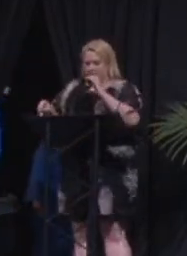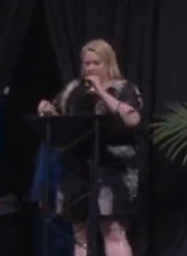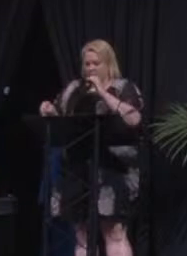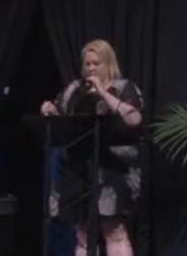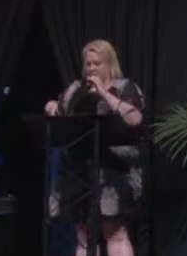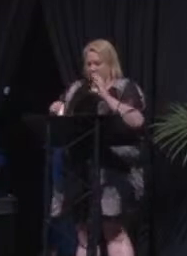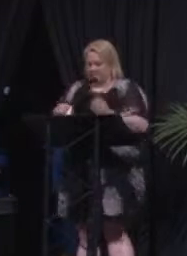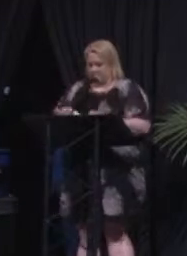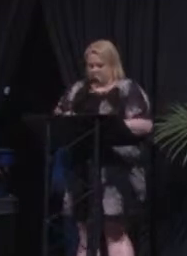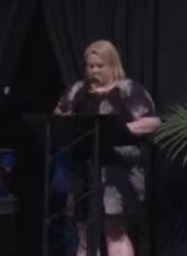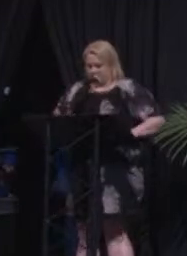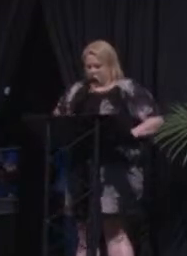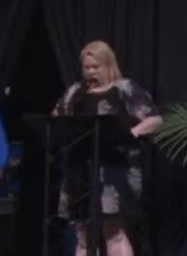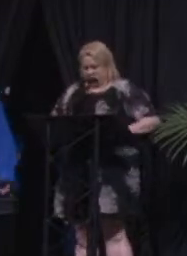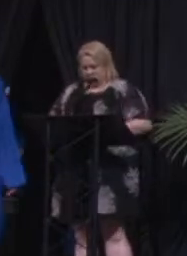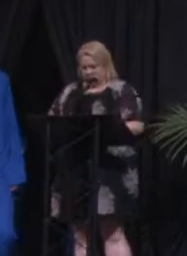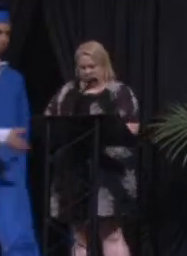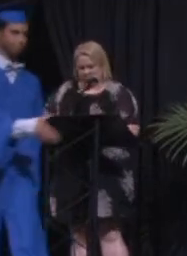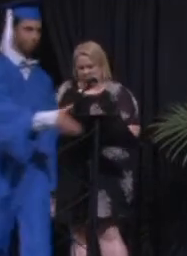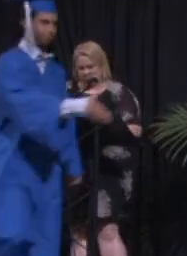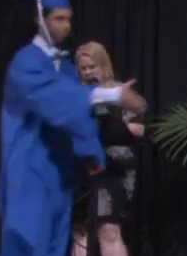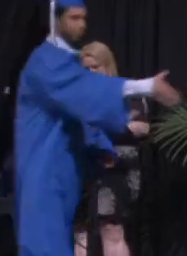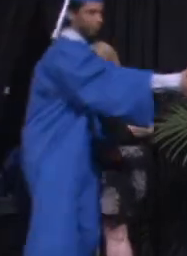Bruno Lopez dos Santos.